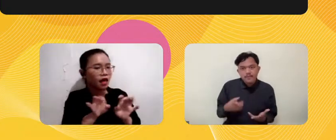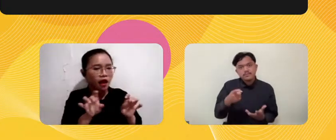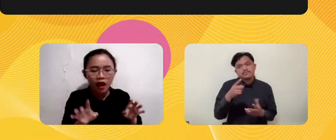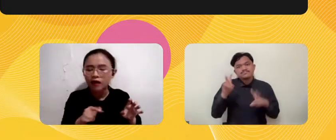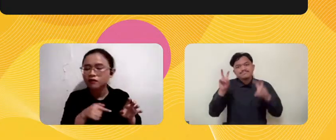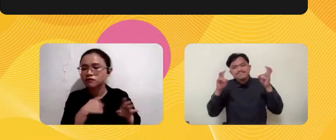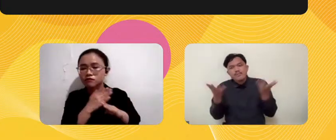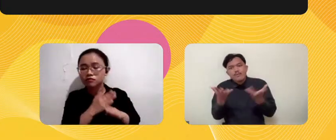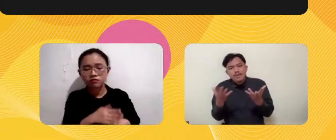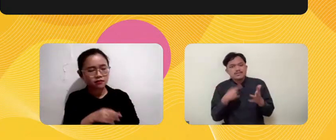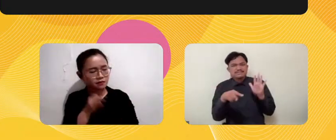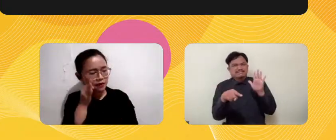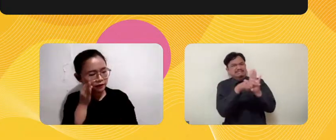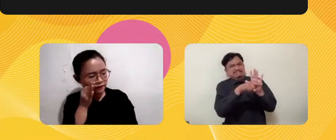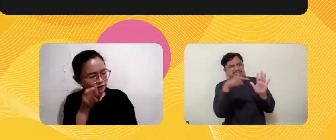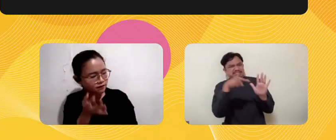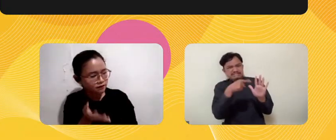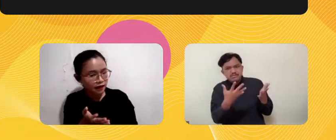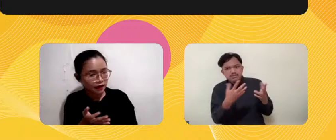sorry.